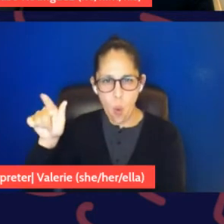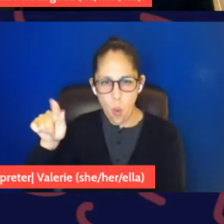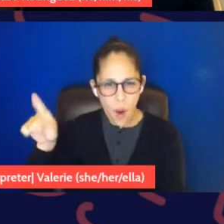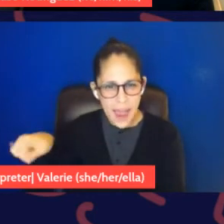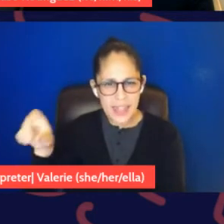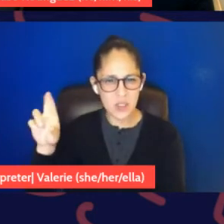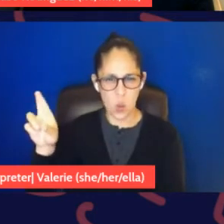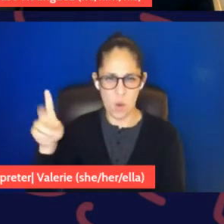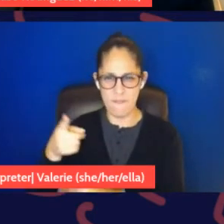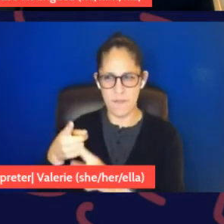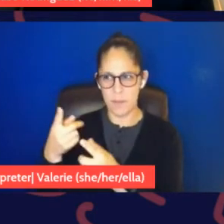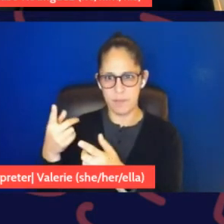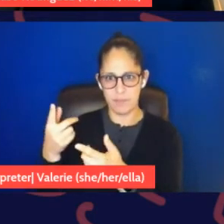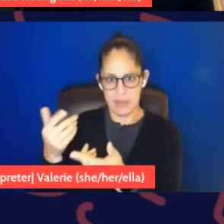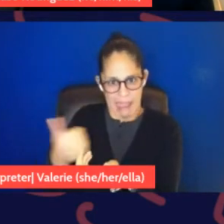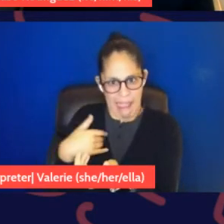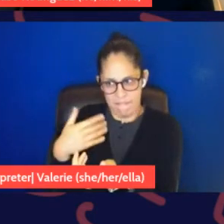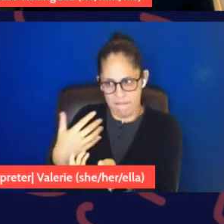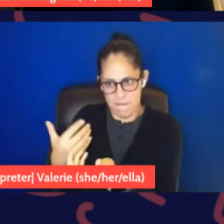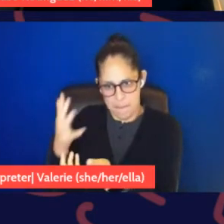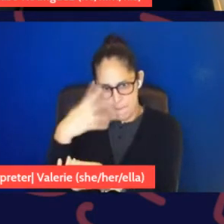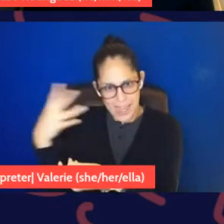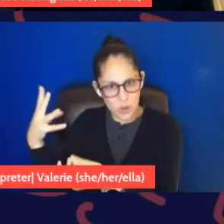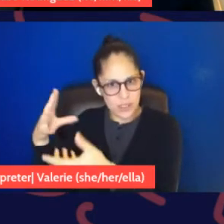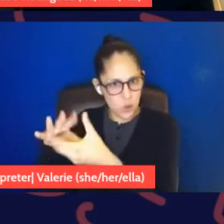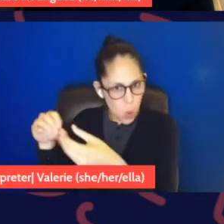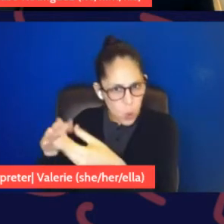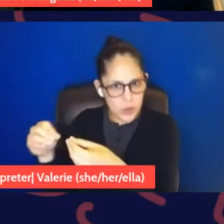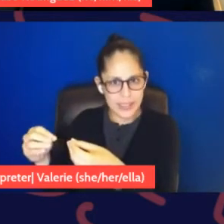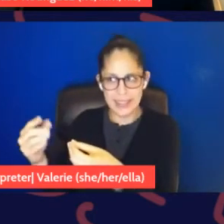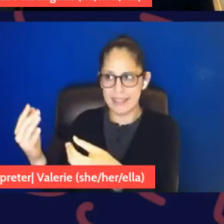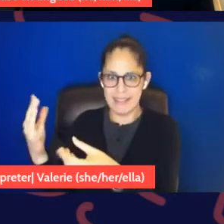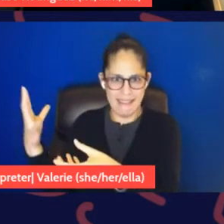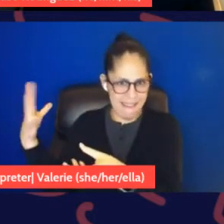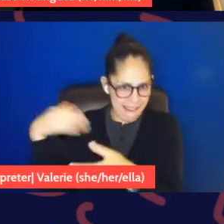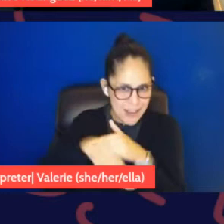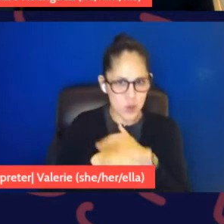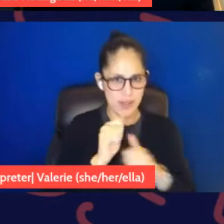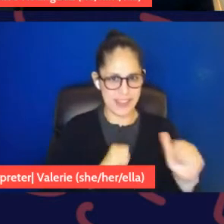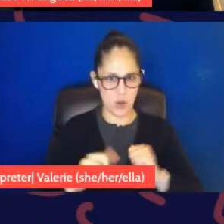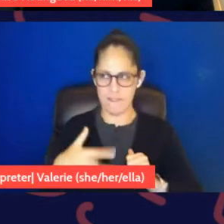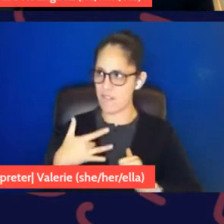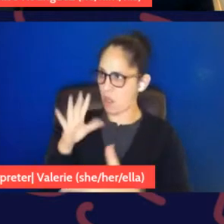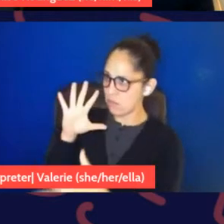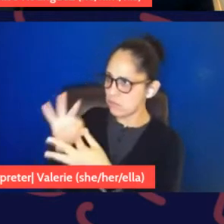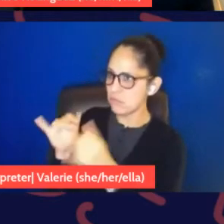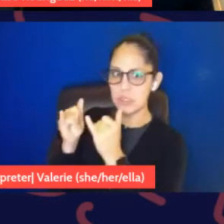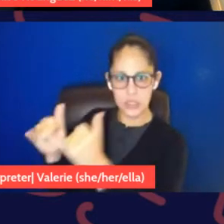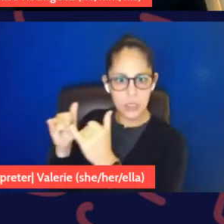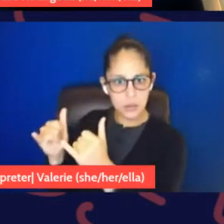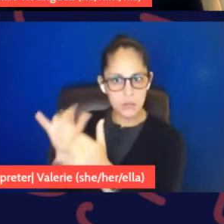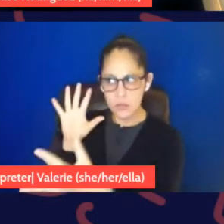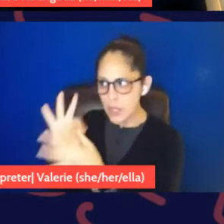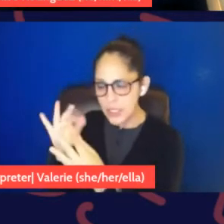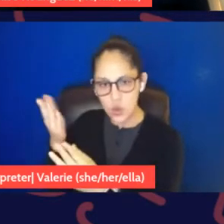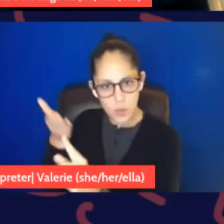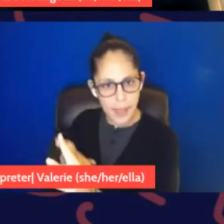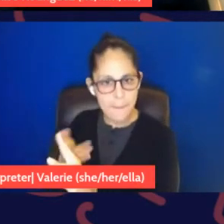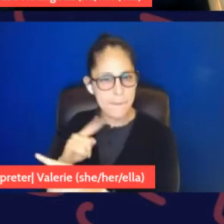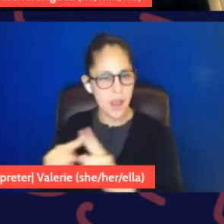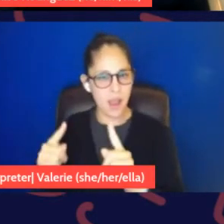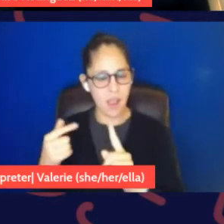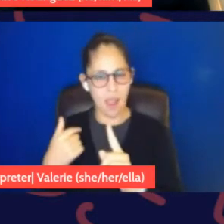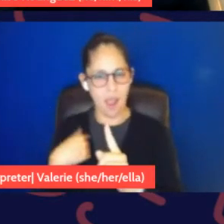coming into the theater with migrant stories or from mixed status families. And the thing I keep returning to is like the contract